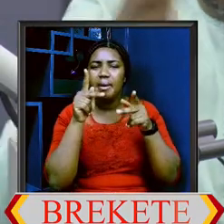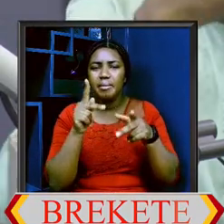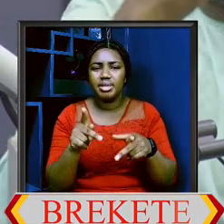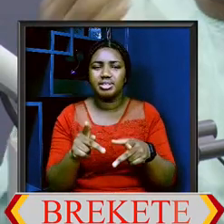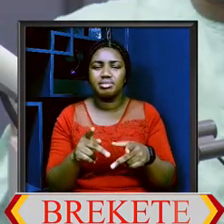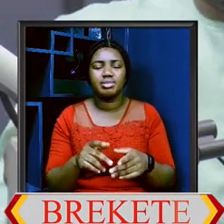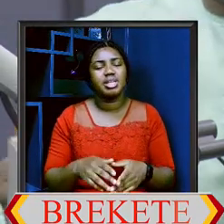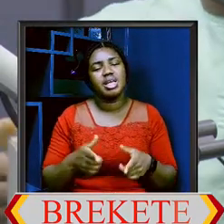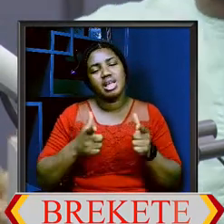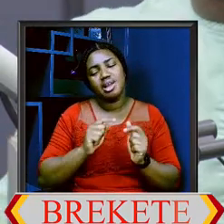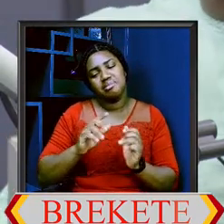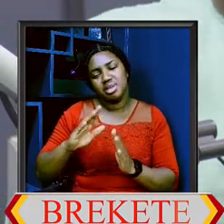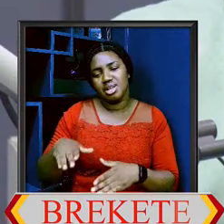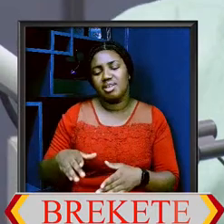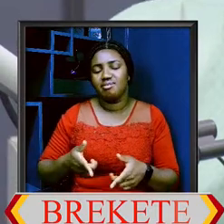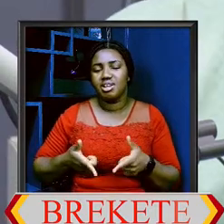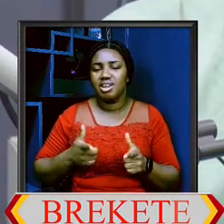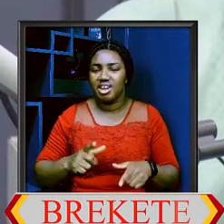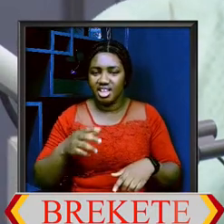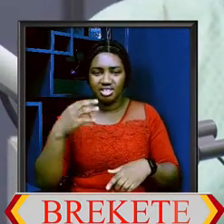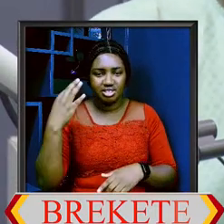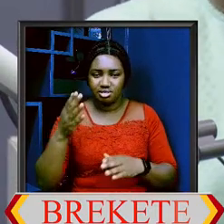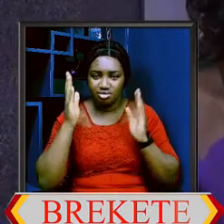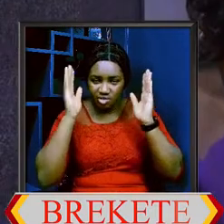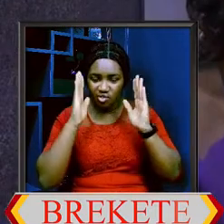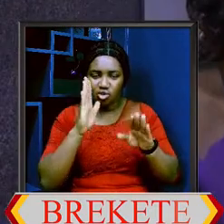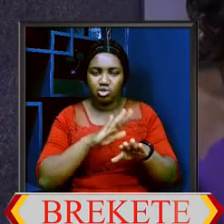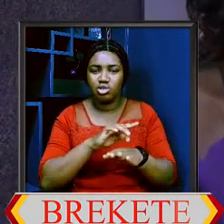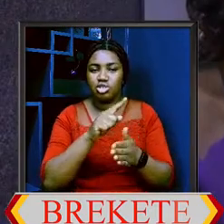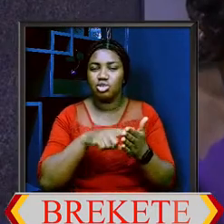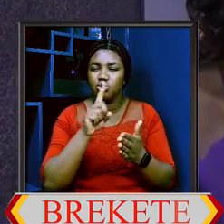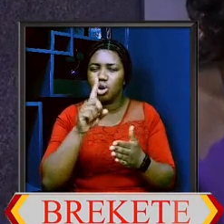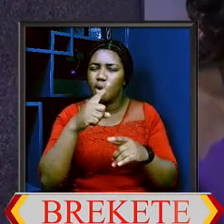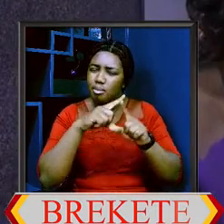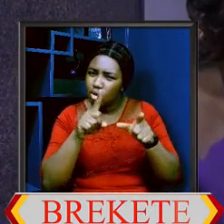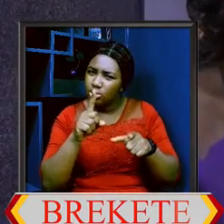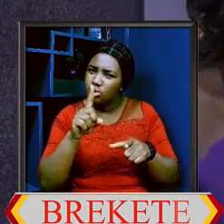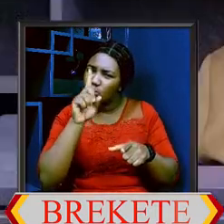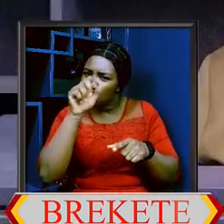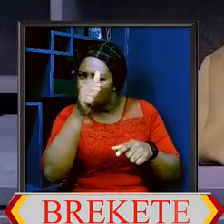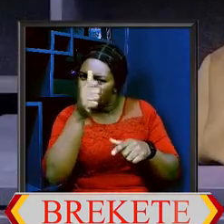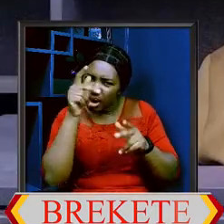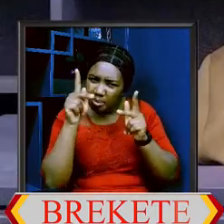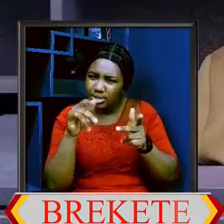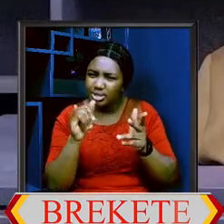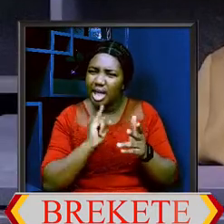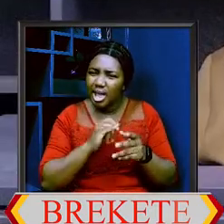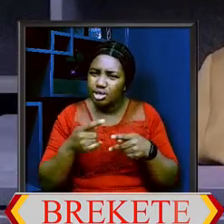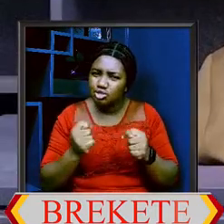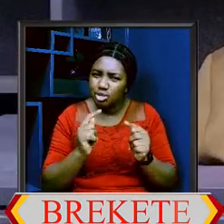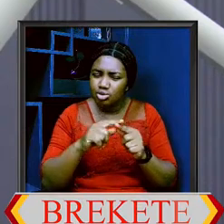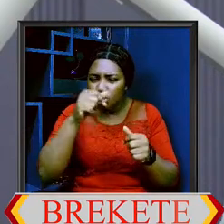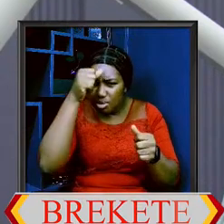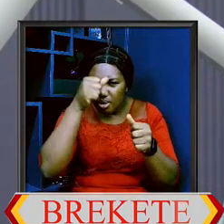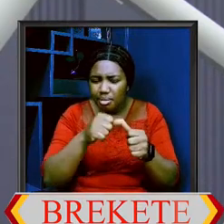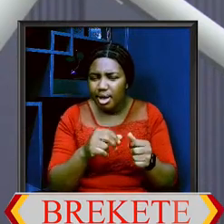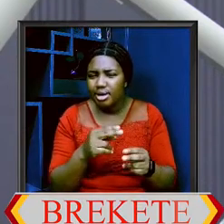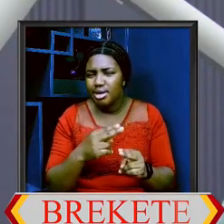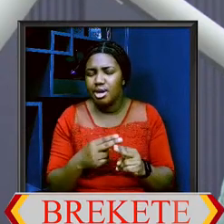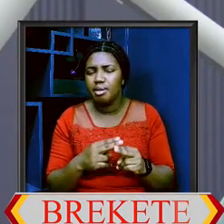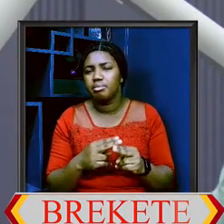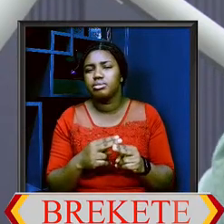person make I leave make we face this one but he get one other person where they try to remember in